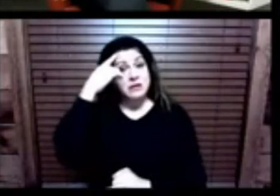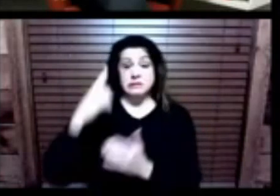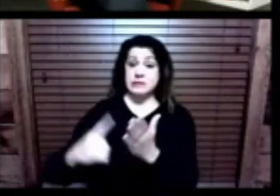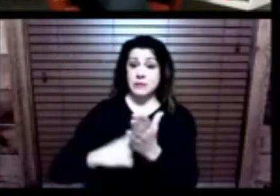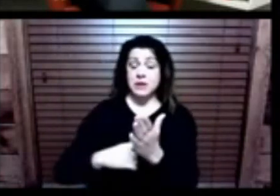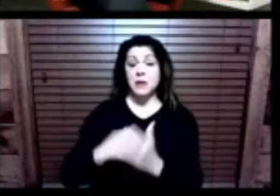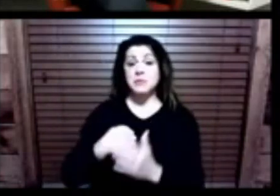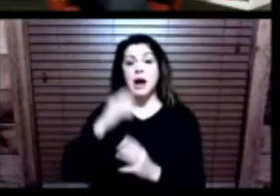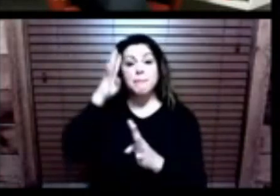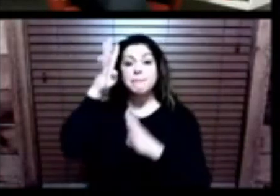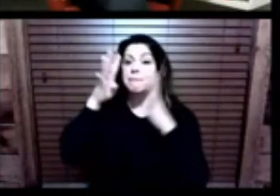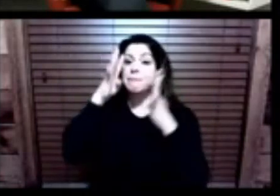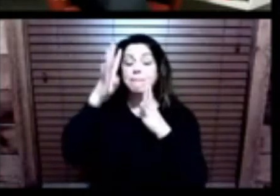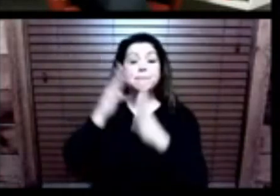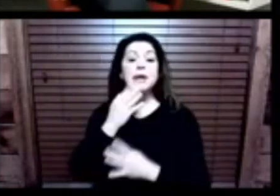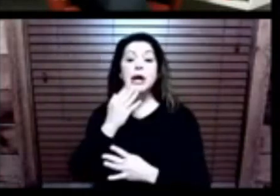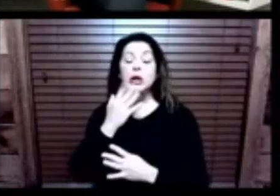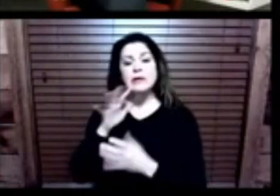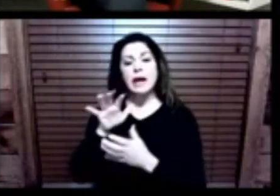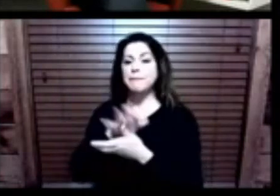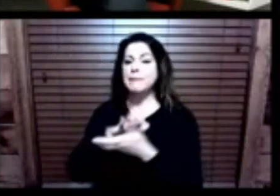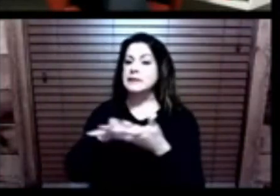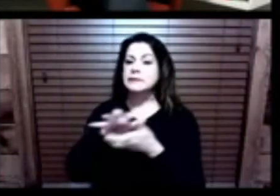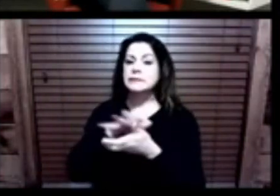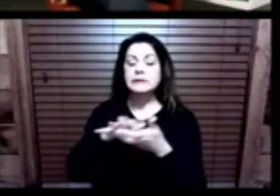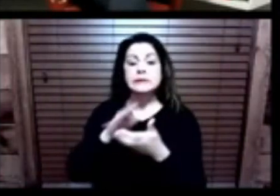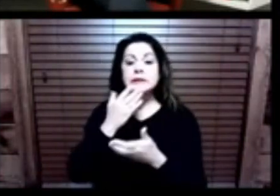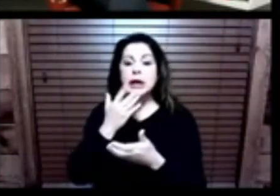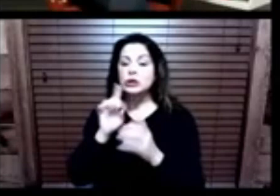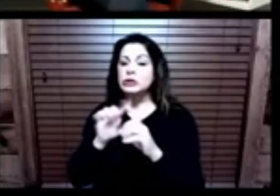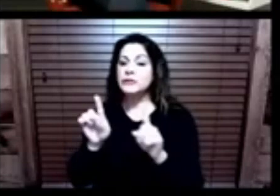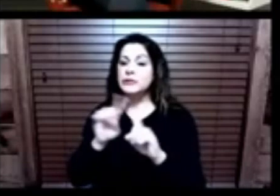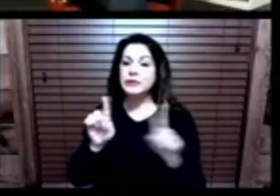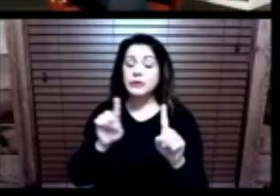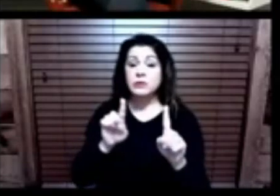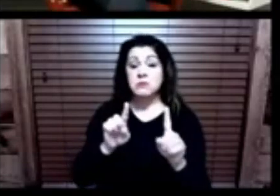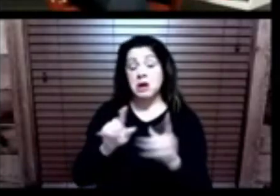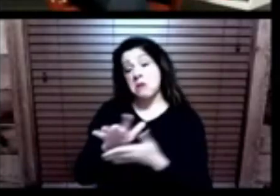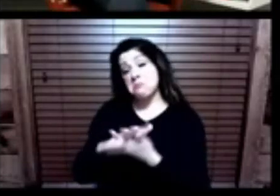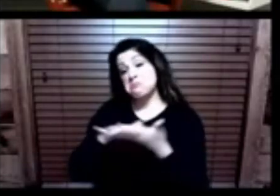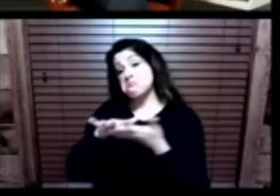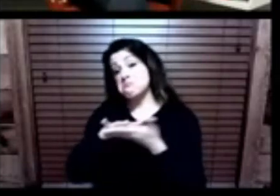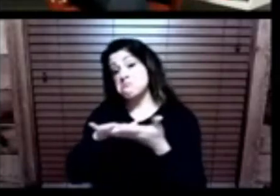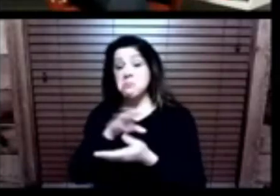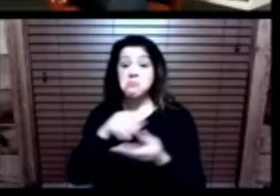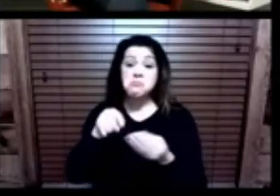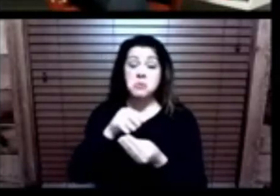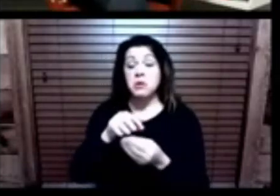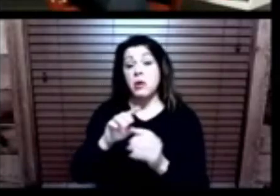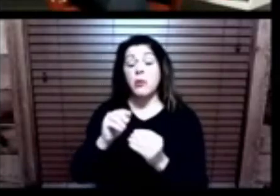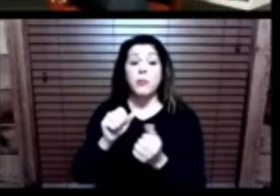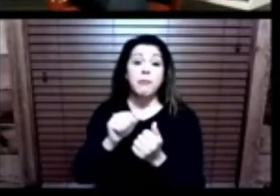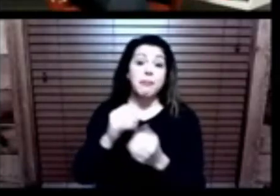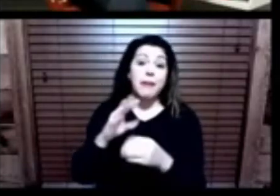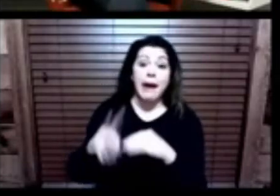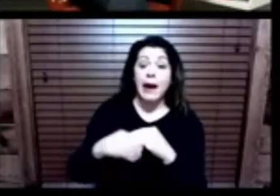up colors because I mix things that ain't supposed to be mixed together. But when I blend them out with some white, it always get to